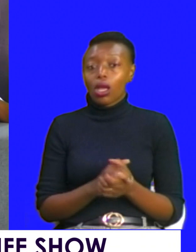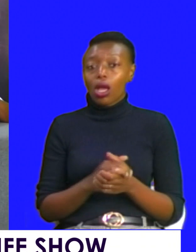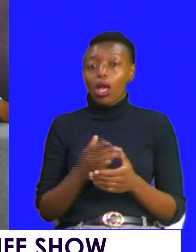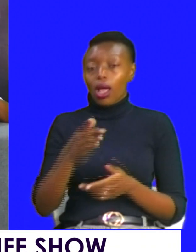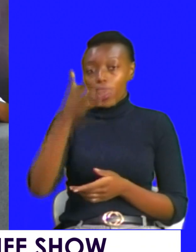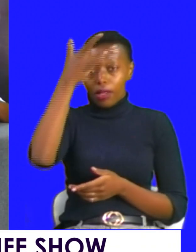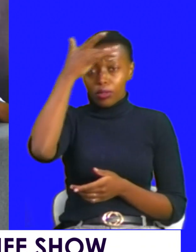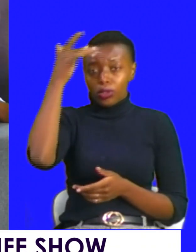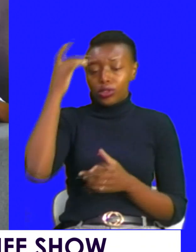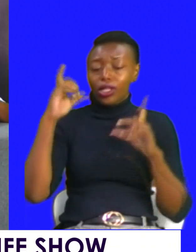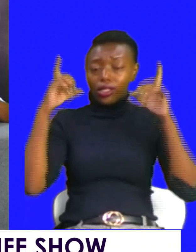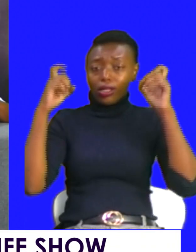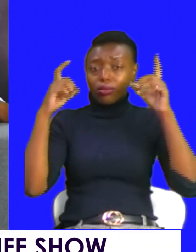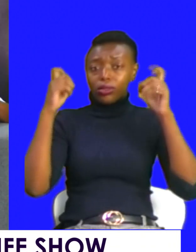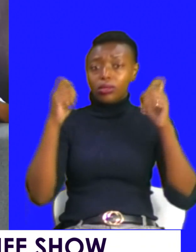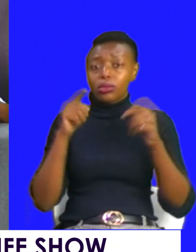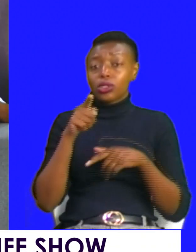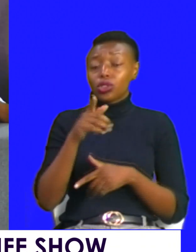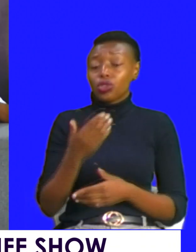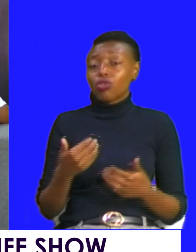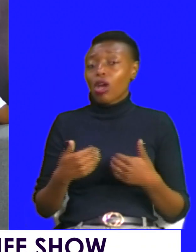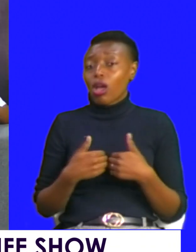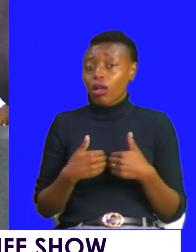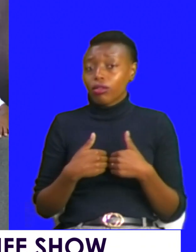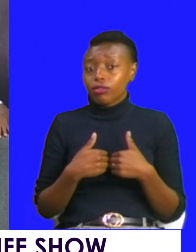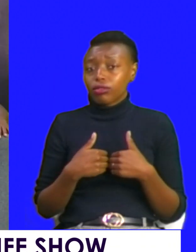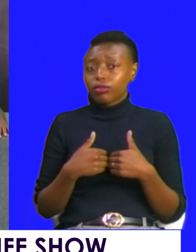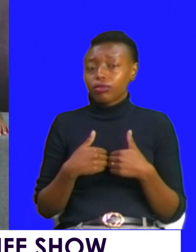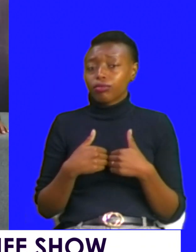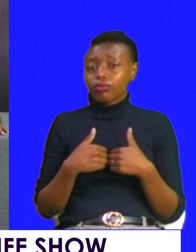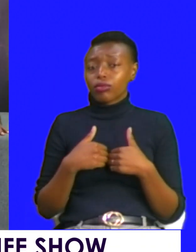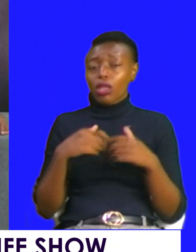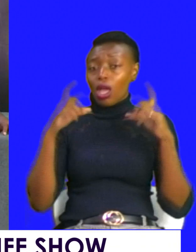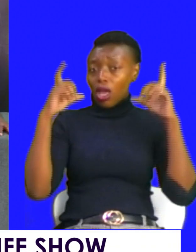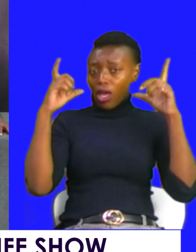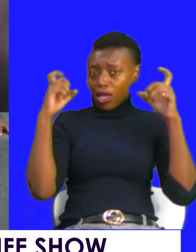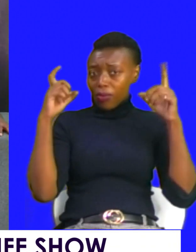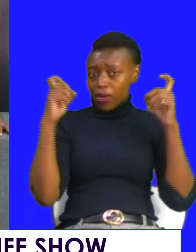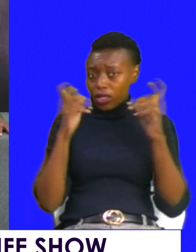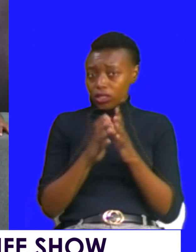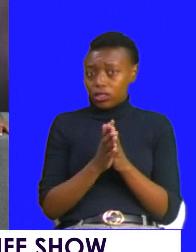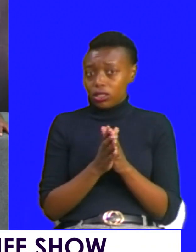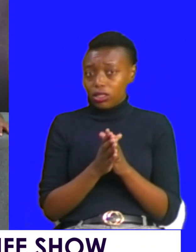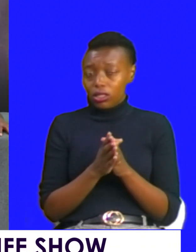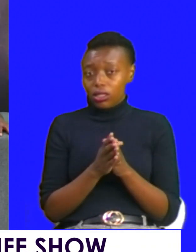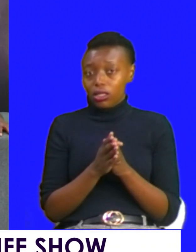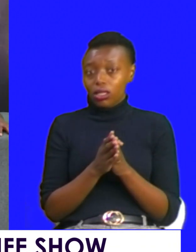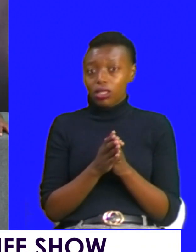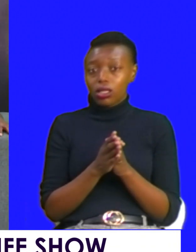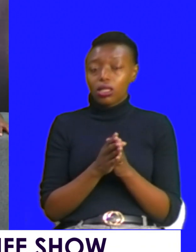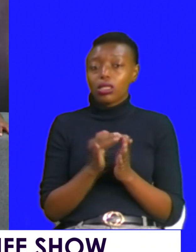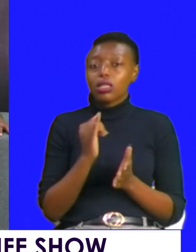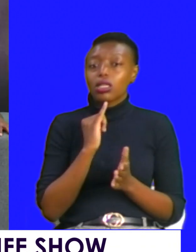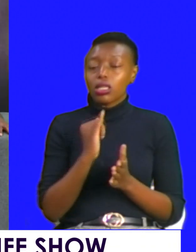you have created. Okay? Okay. An image is like if you were to meet your